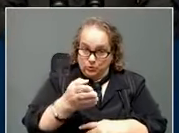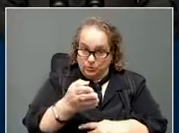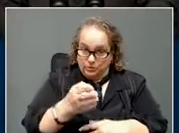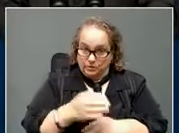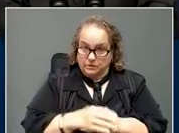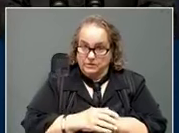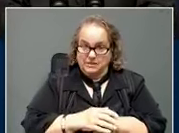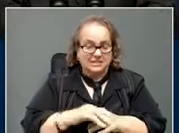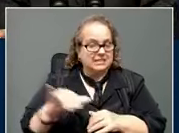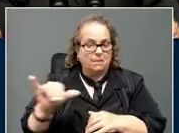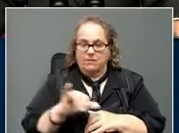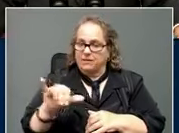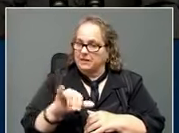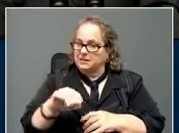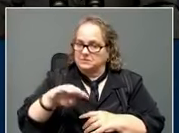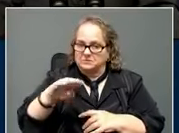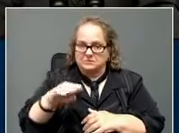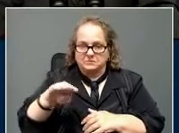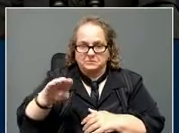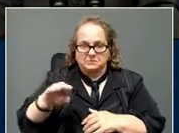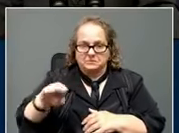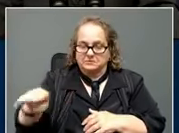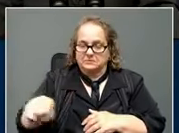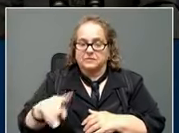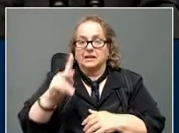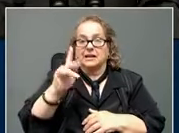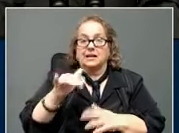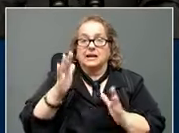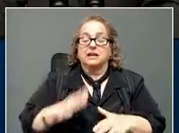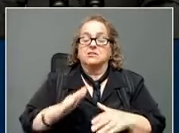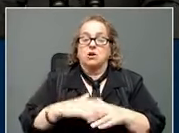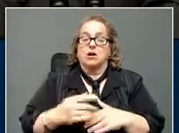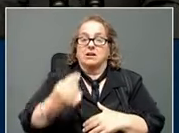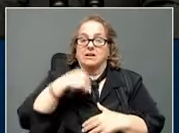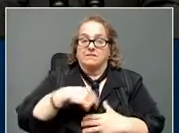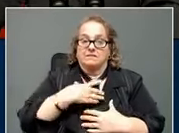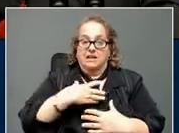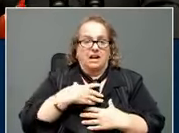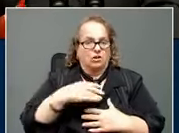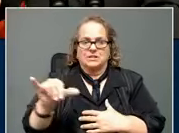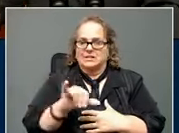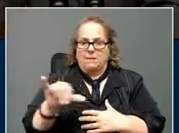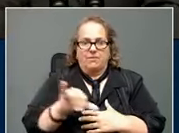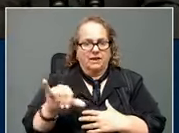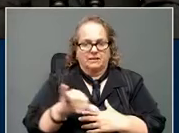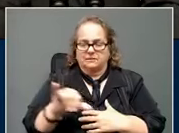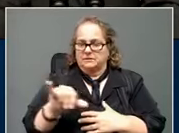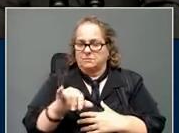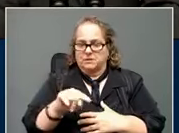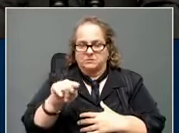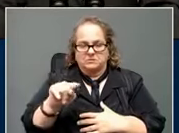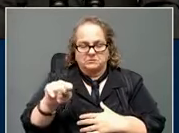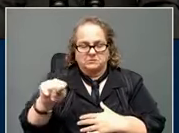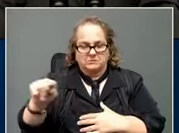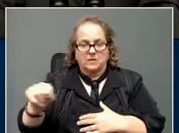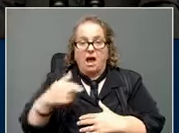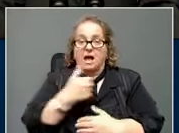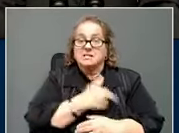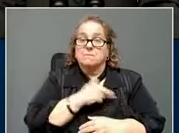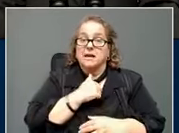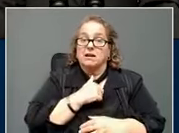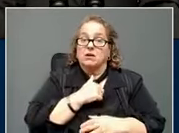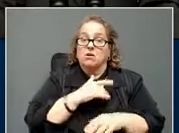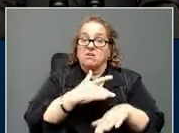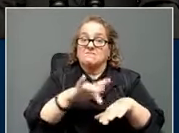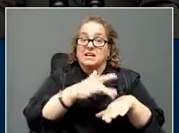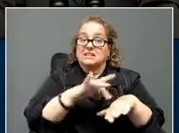Same thing. Let's show Kentuckians on a ventilator. Same thing. And hospital capacity, if we have it, is exactly what